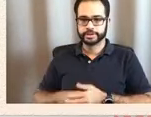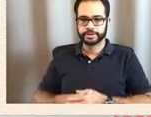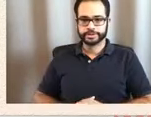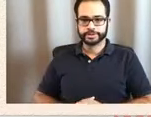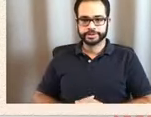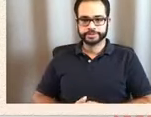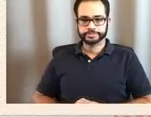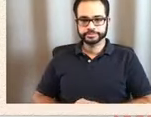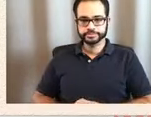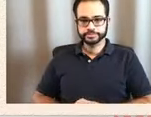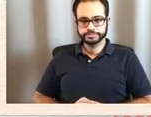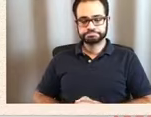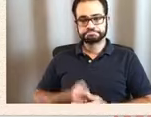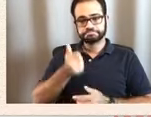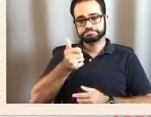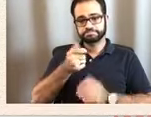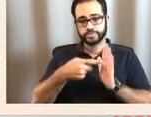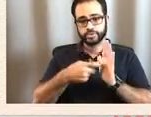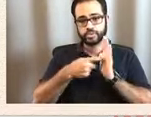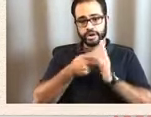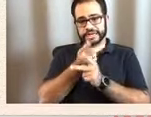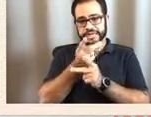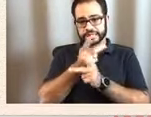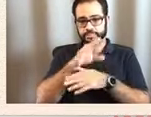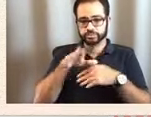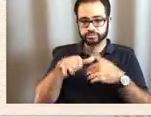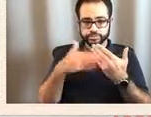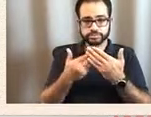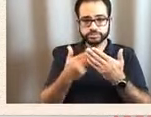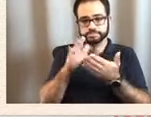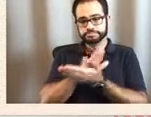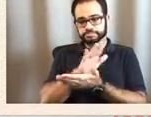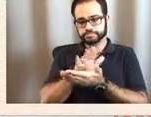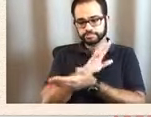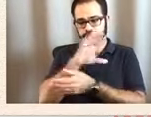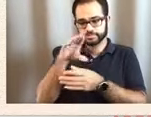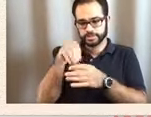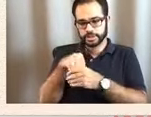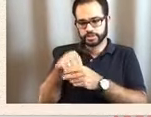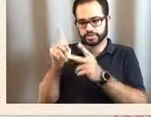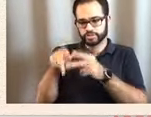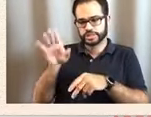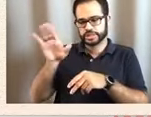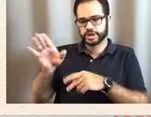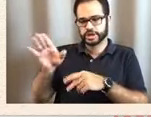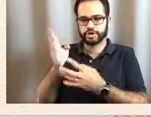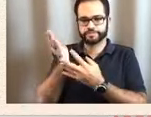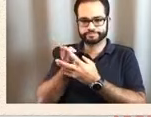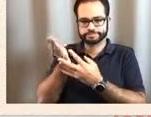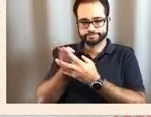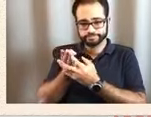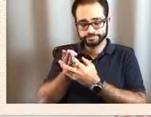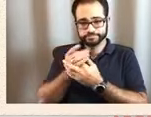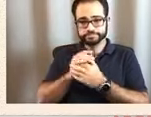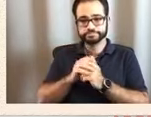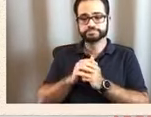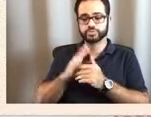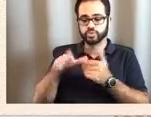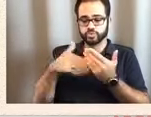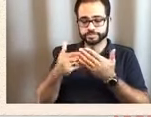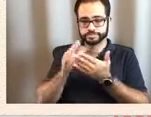You are required to keep all documentation in the employee's personnel file. These are required to be completed